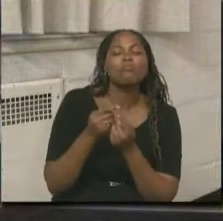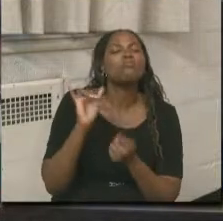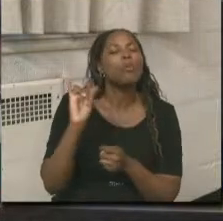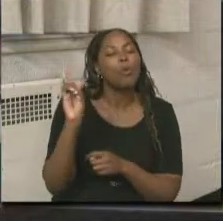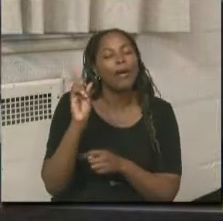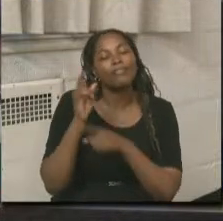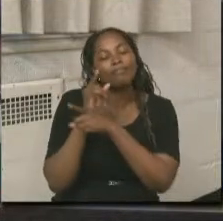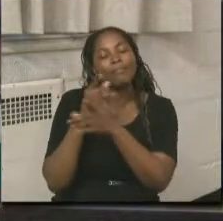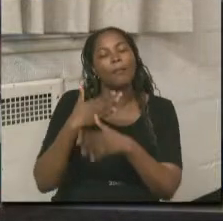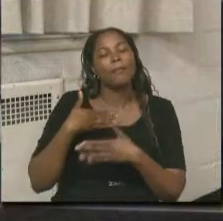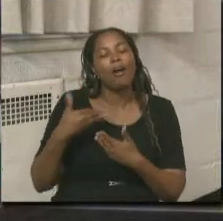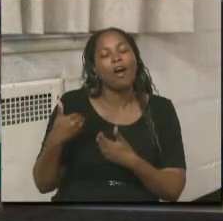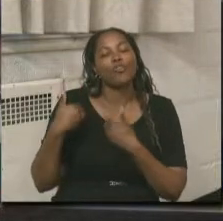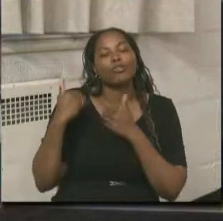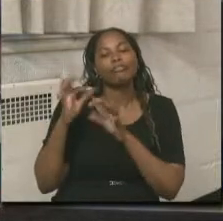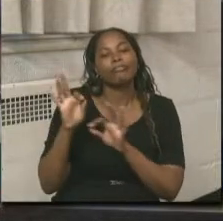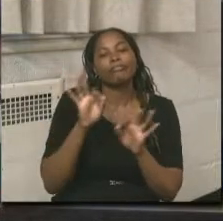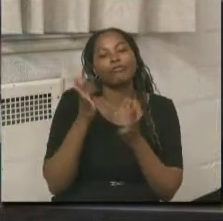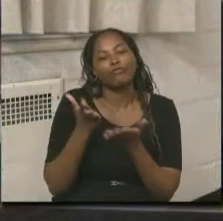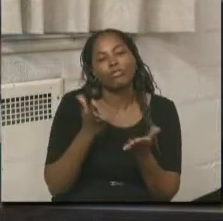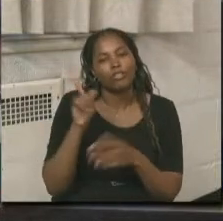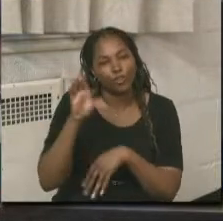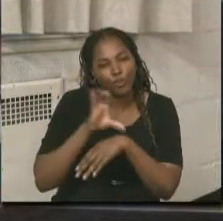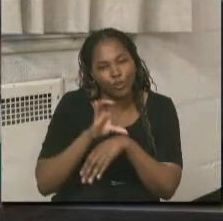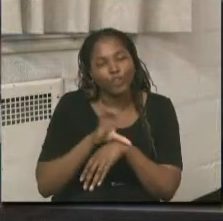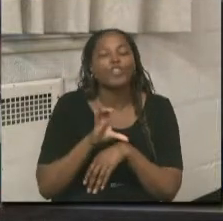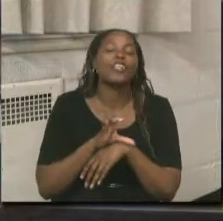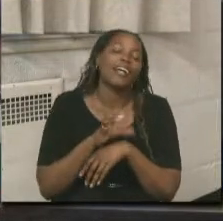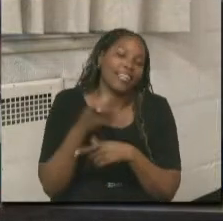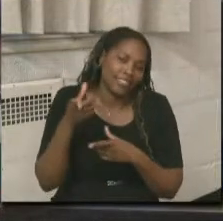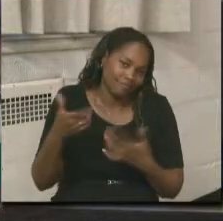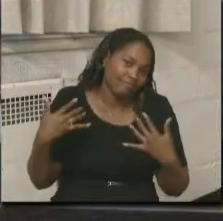church. They're a big reason why I'm here as well, and taking